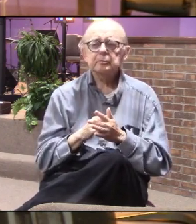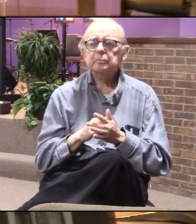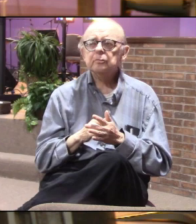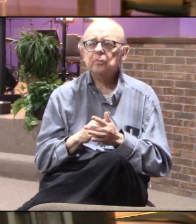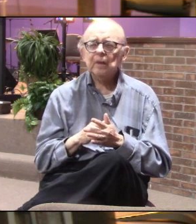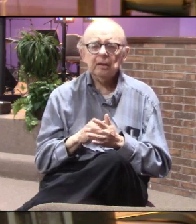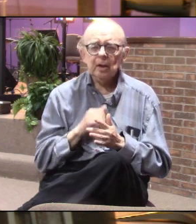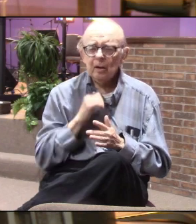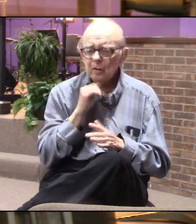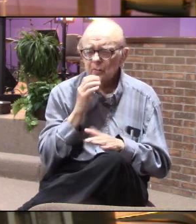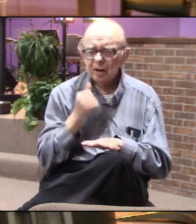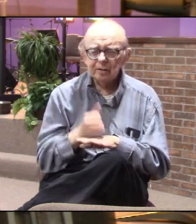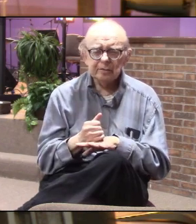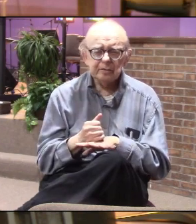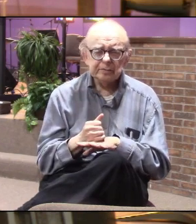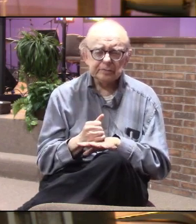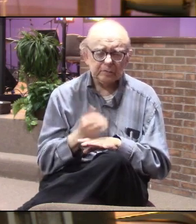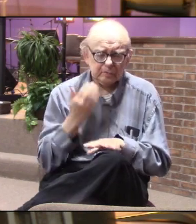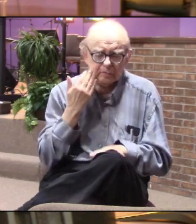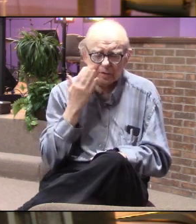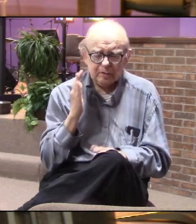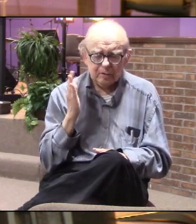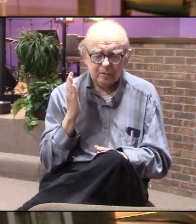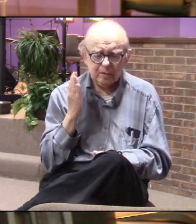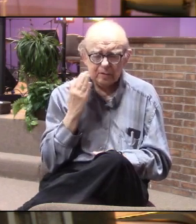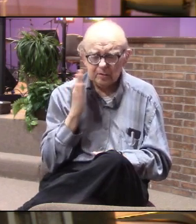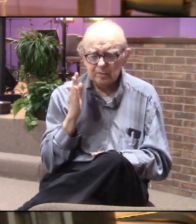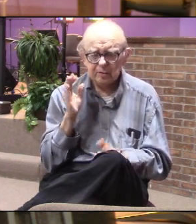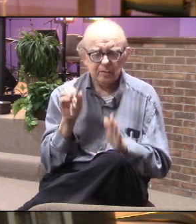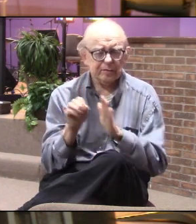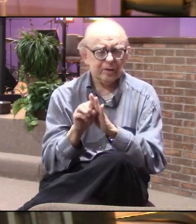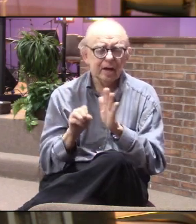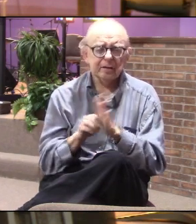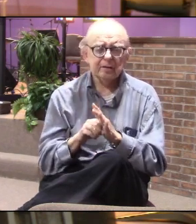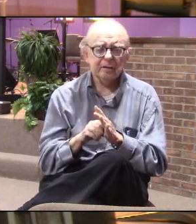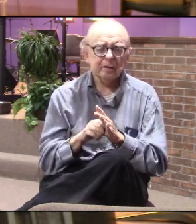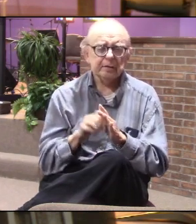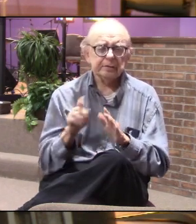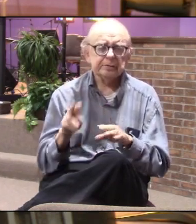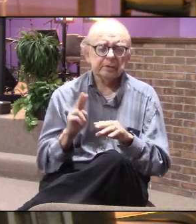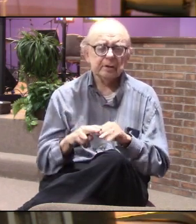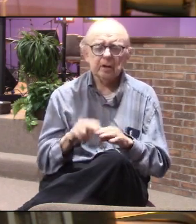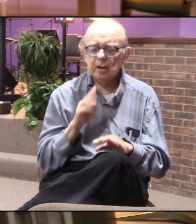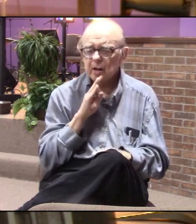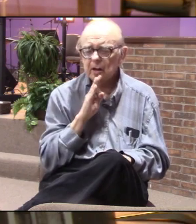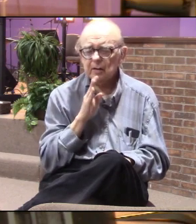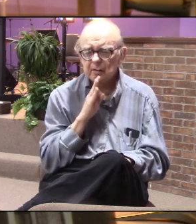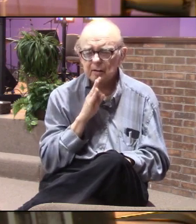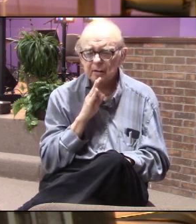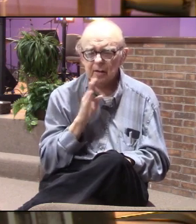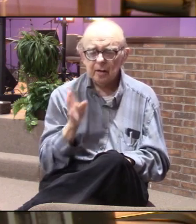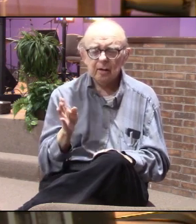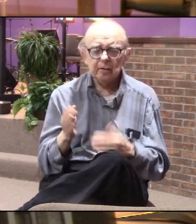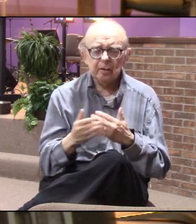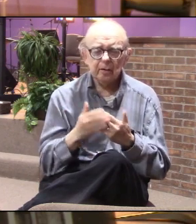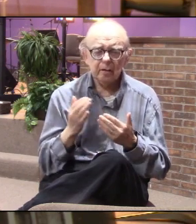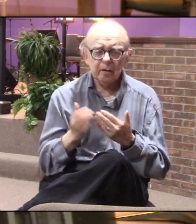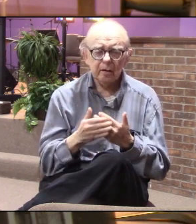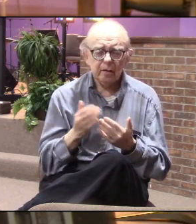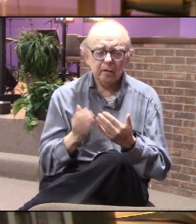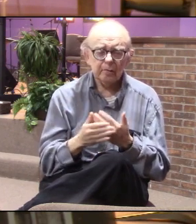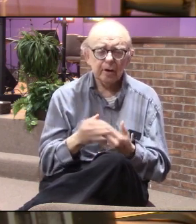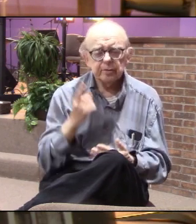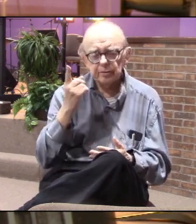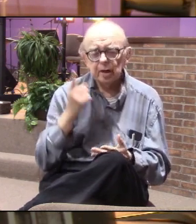aren't equipped, we don't know it, don't know the signs. You can sit here and talk to me, and I can almost diagnose what you've